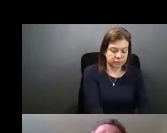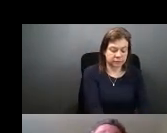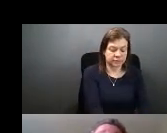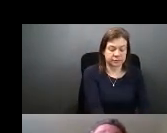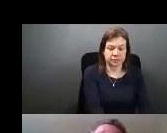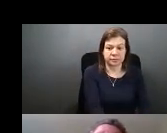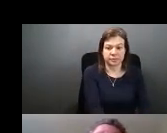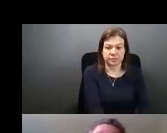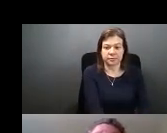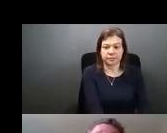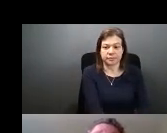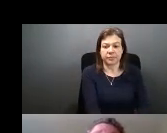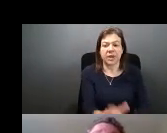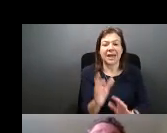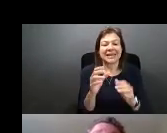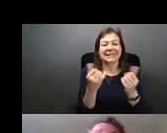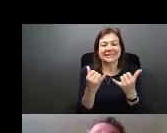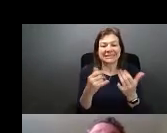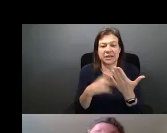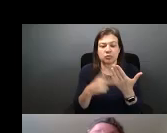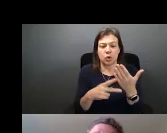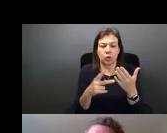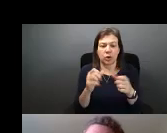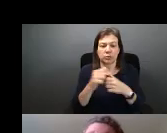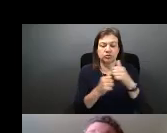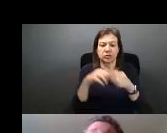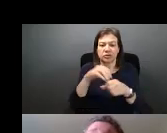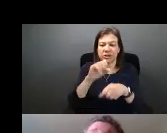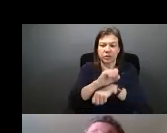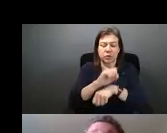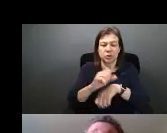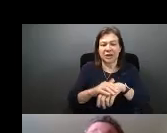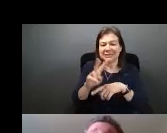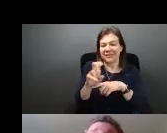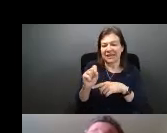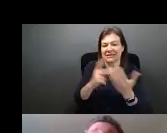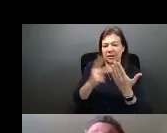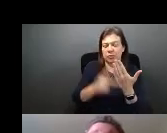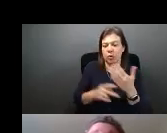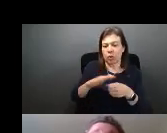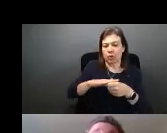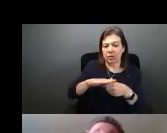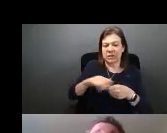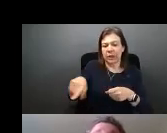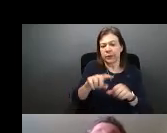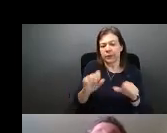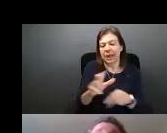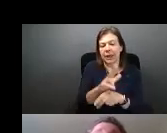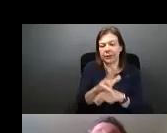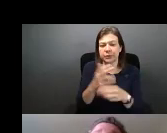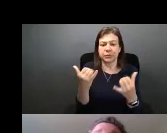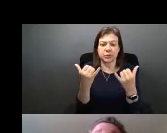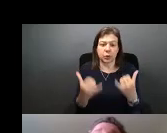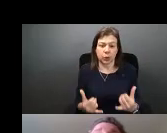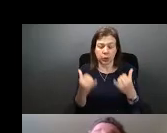Existing program structures. In your work as a VSA program site, you may use existing